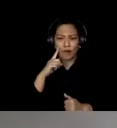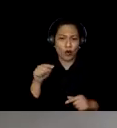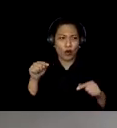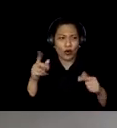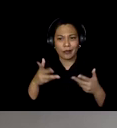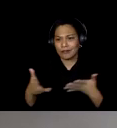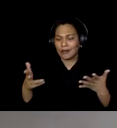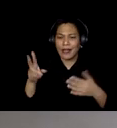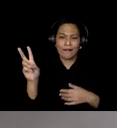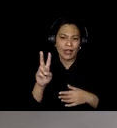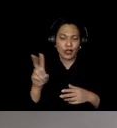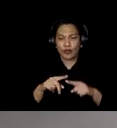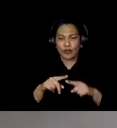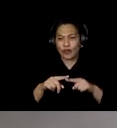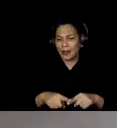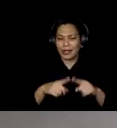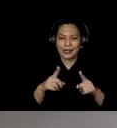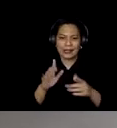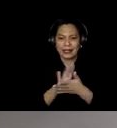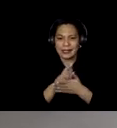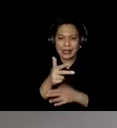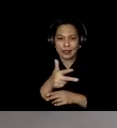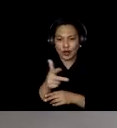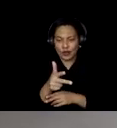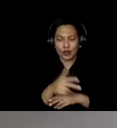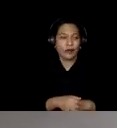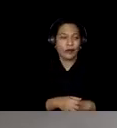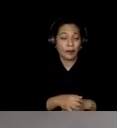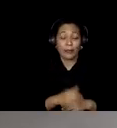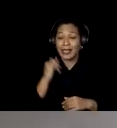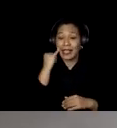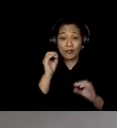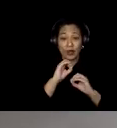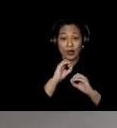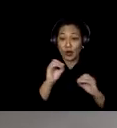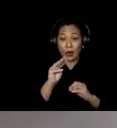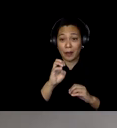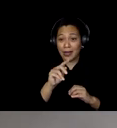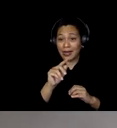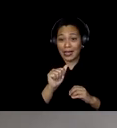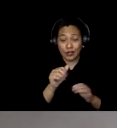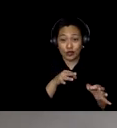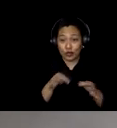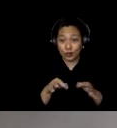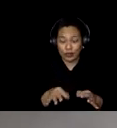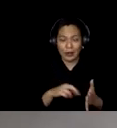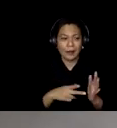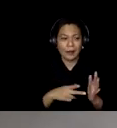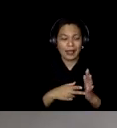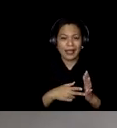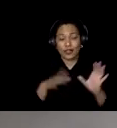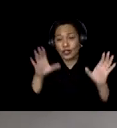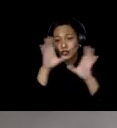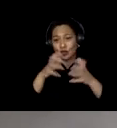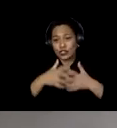a Vancouver-based cinematographer. If you don't enter your meta description, the search engines will just